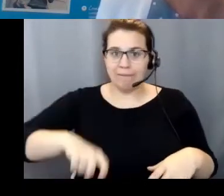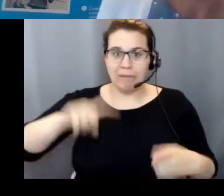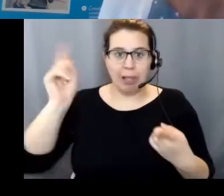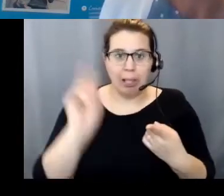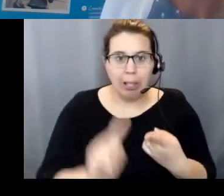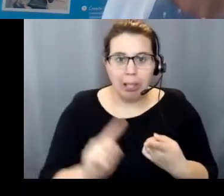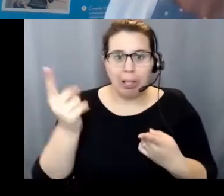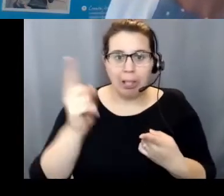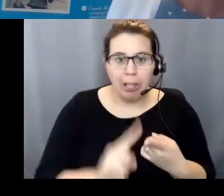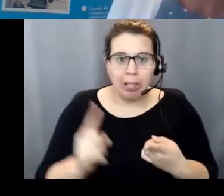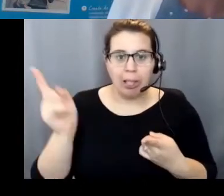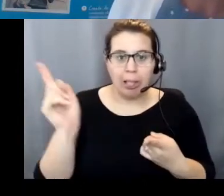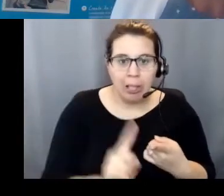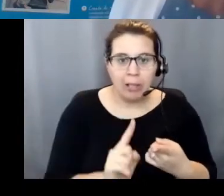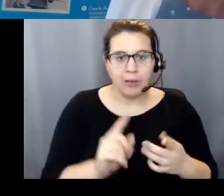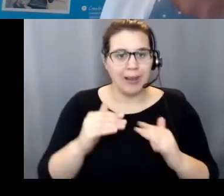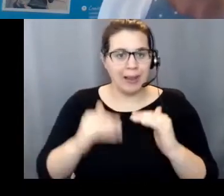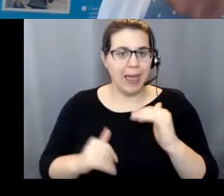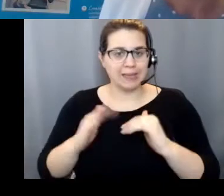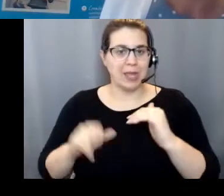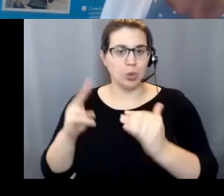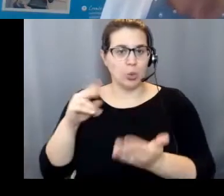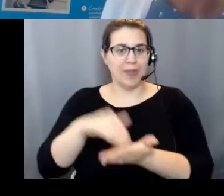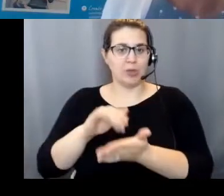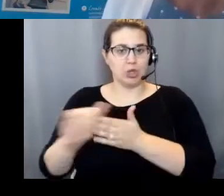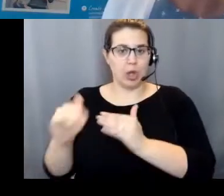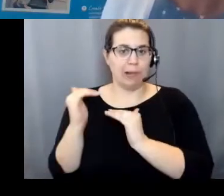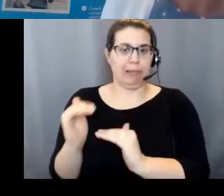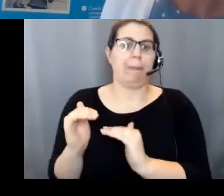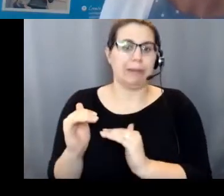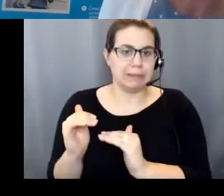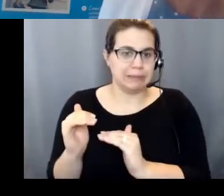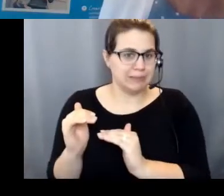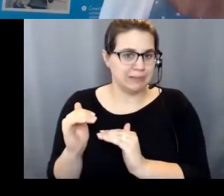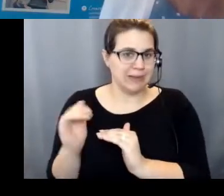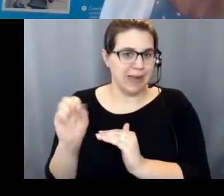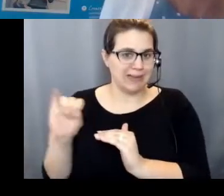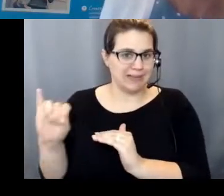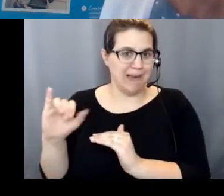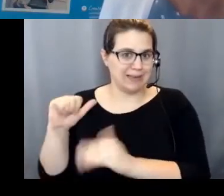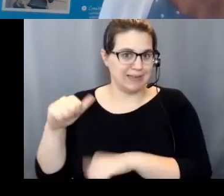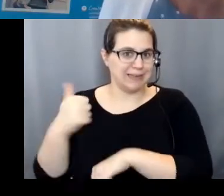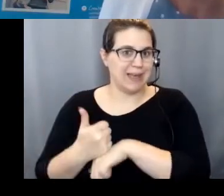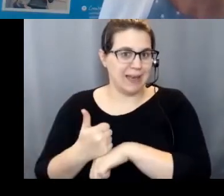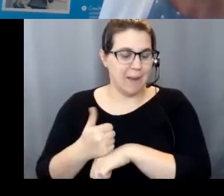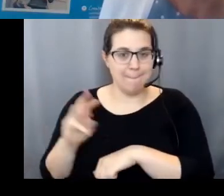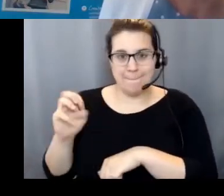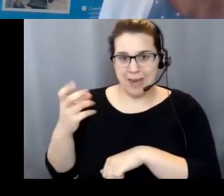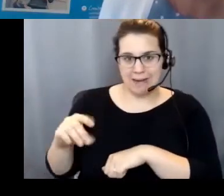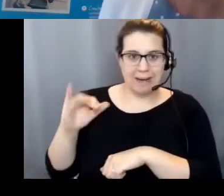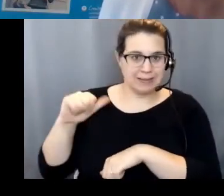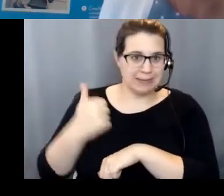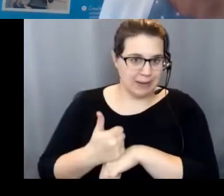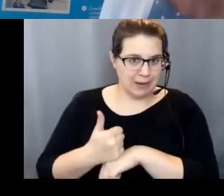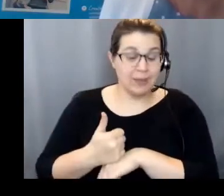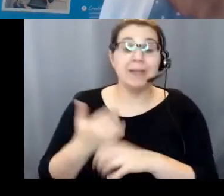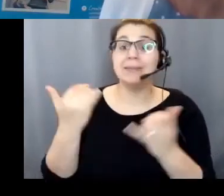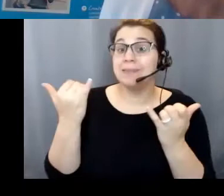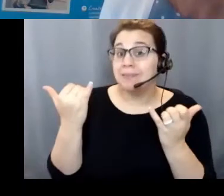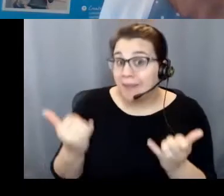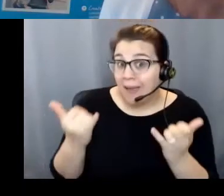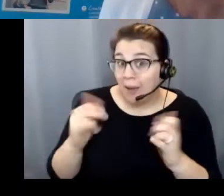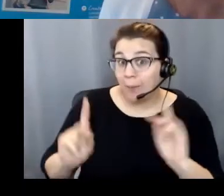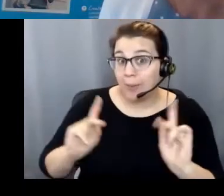below the $2,000 asset limit that is set by the Social Security Administration and Medicaid. Individuals can now save